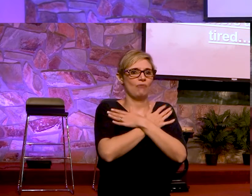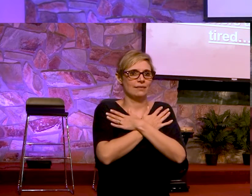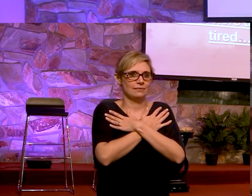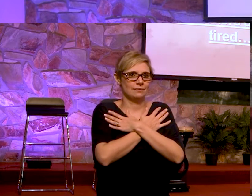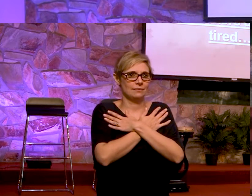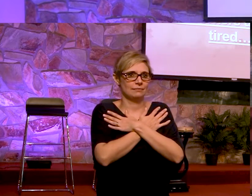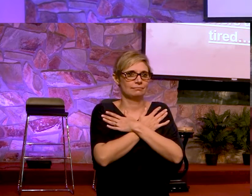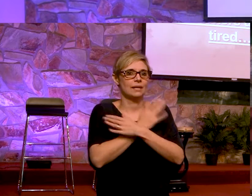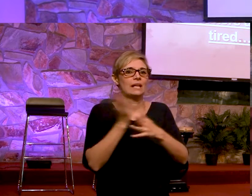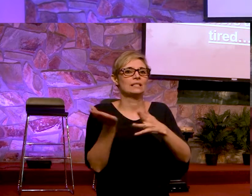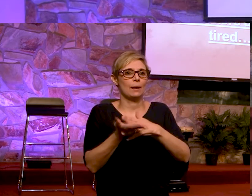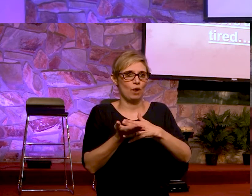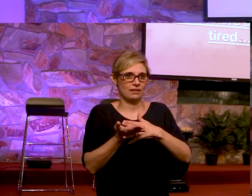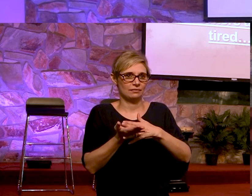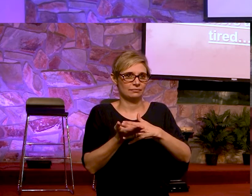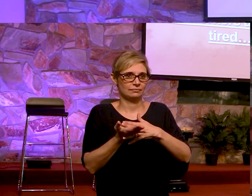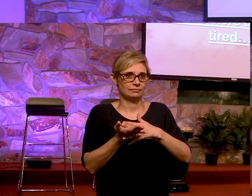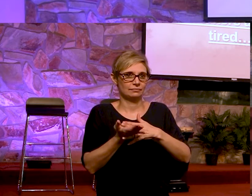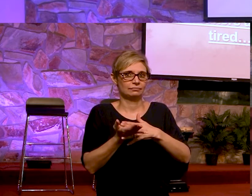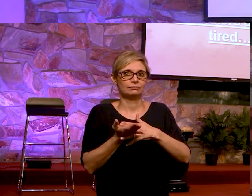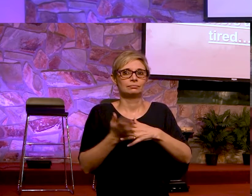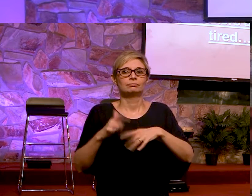rest.